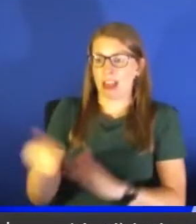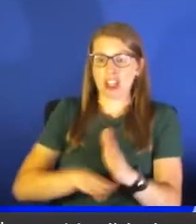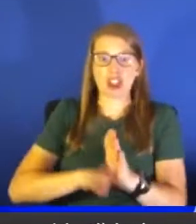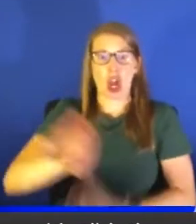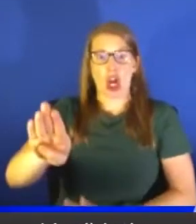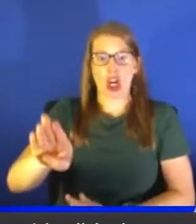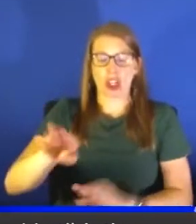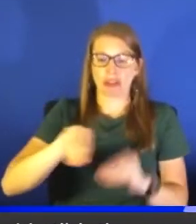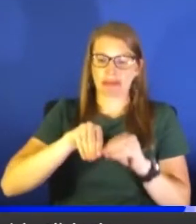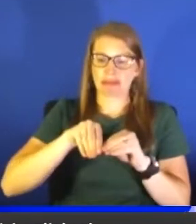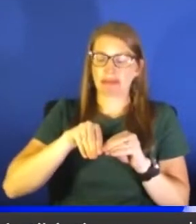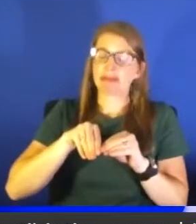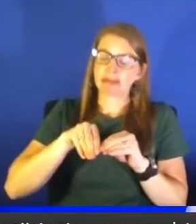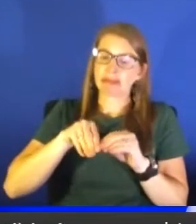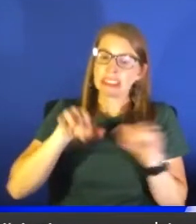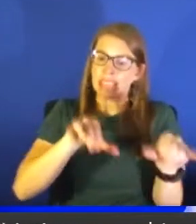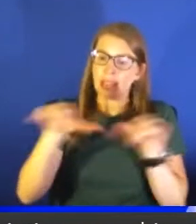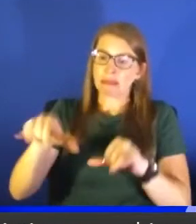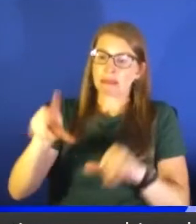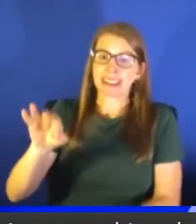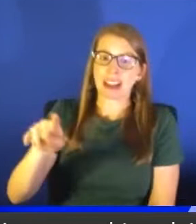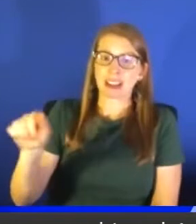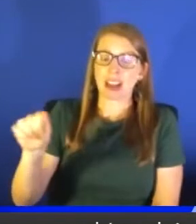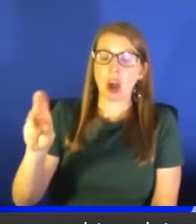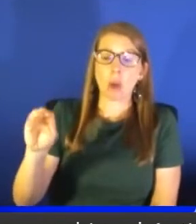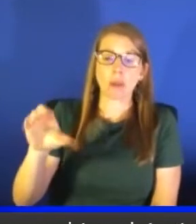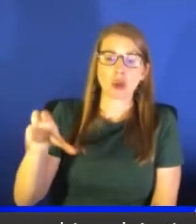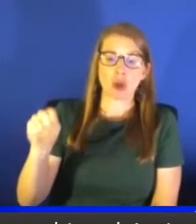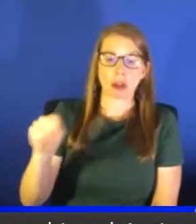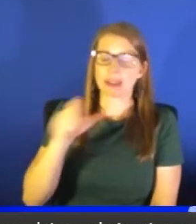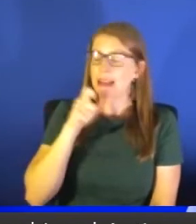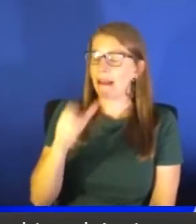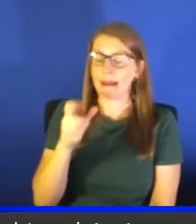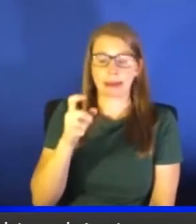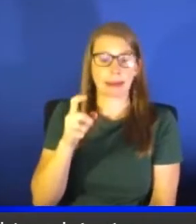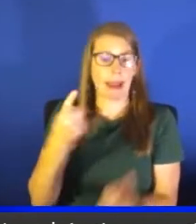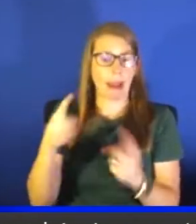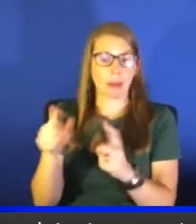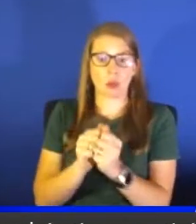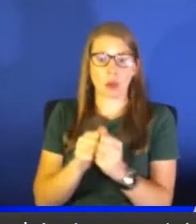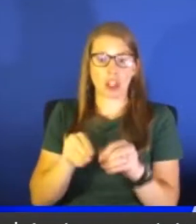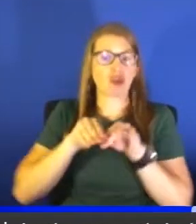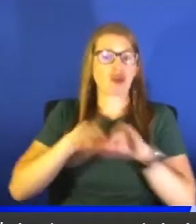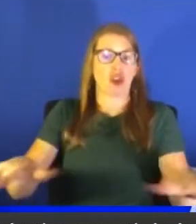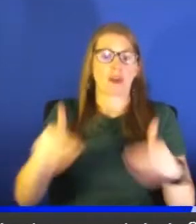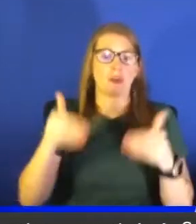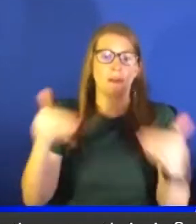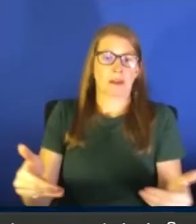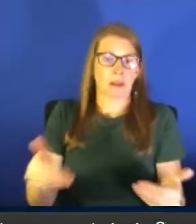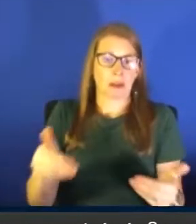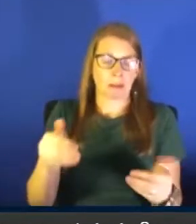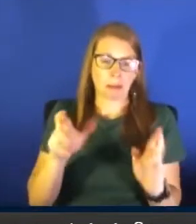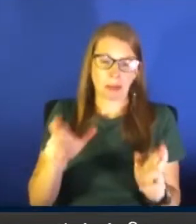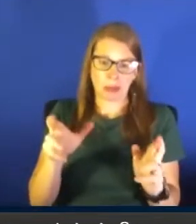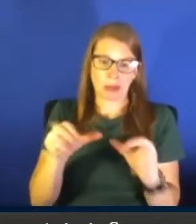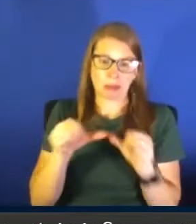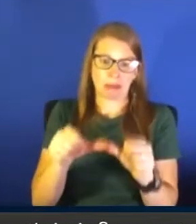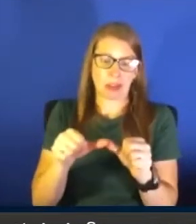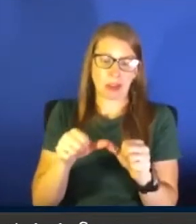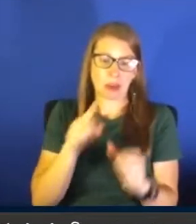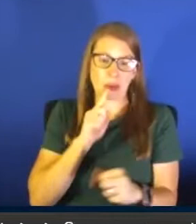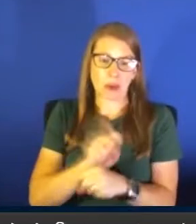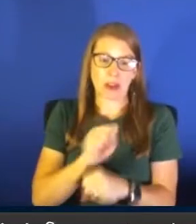did with Delta and Omicron. We will not see that right now with this surge moving forward, so hopefully that will hold true. Still, if you look